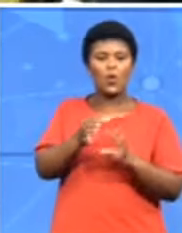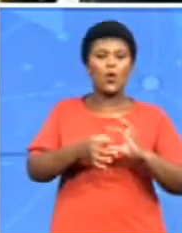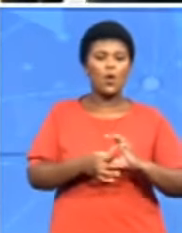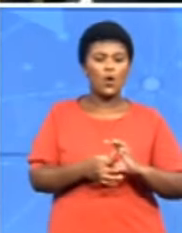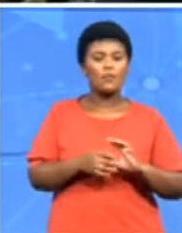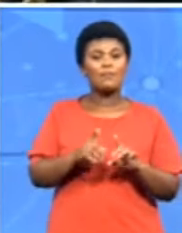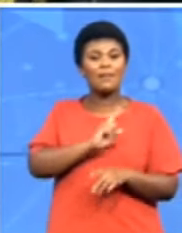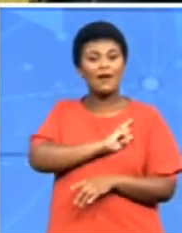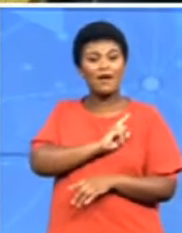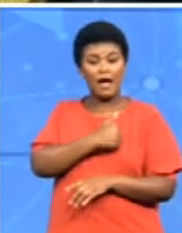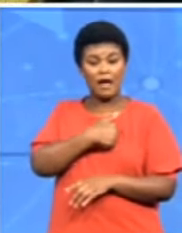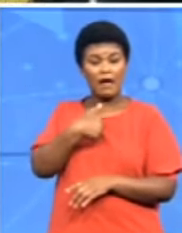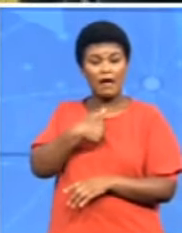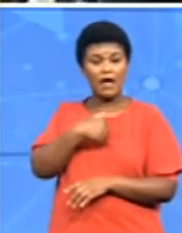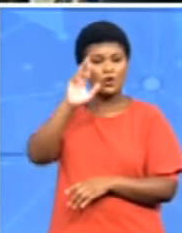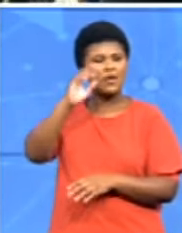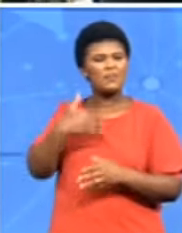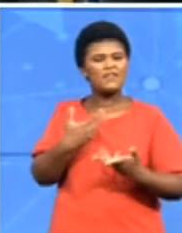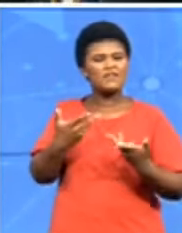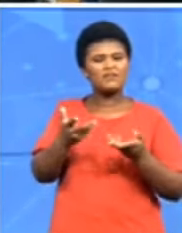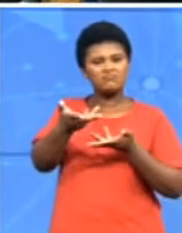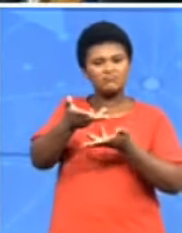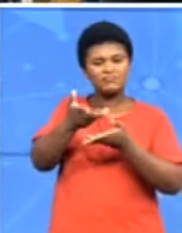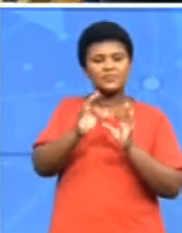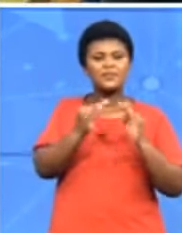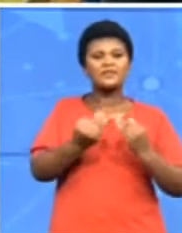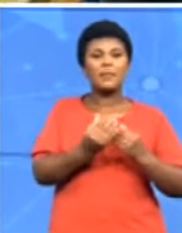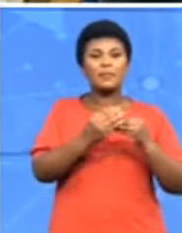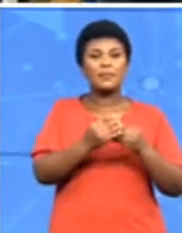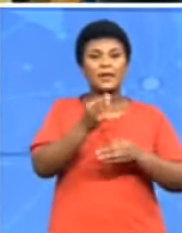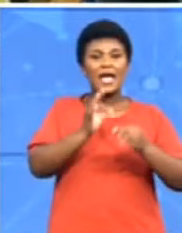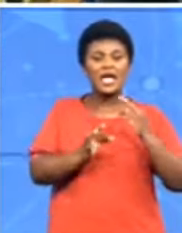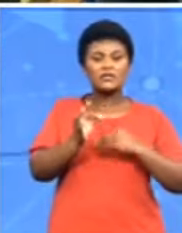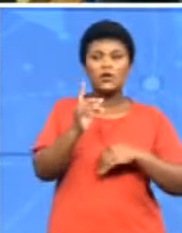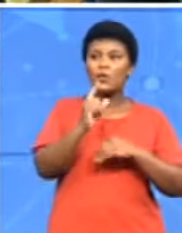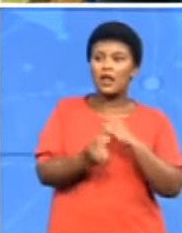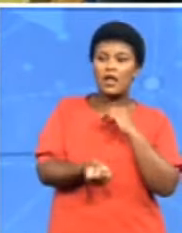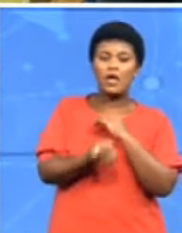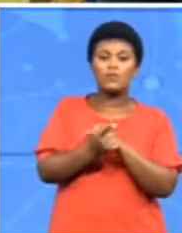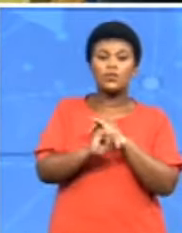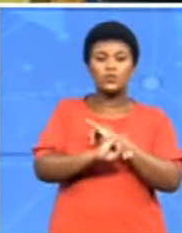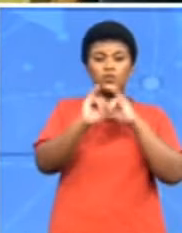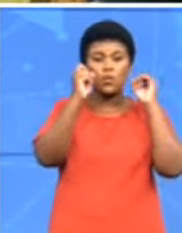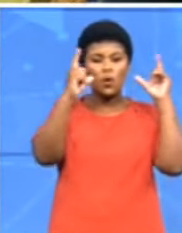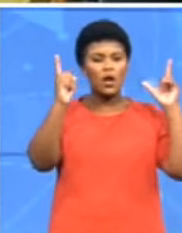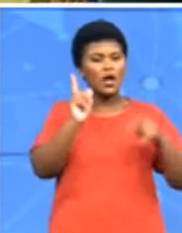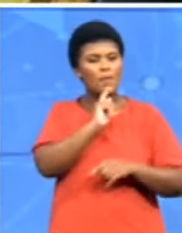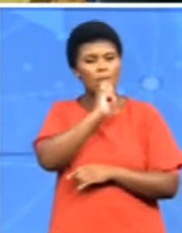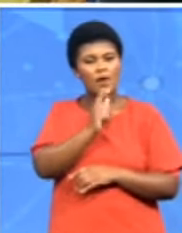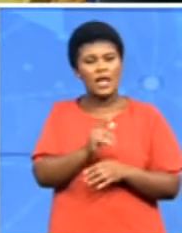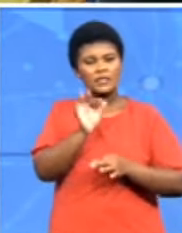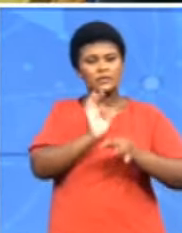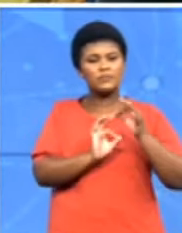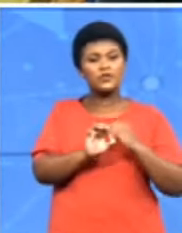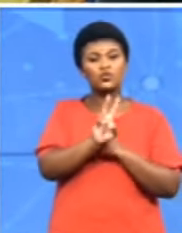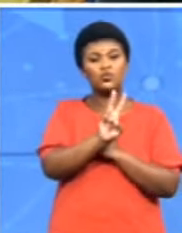family members who were just telling us of the scene when they woke up that day, you know, telling us that two of the men of that family were